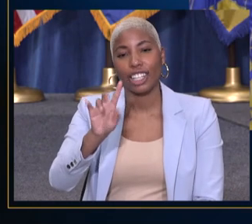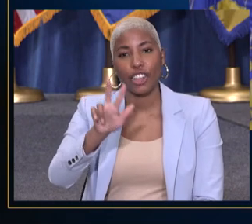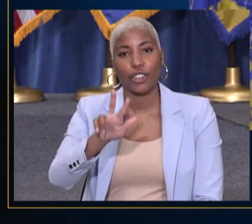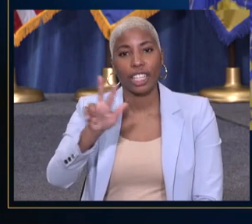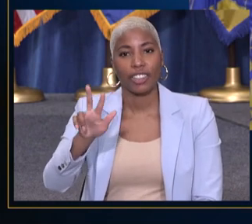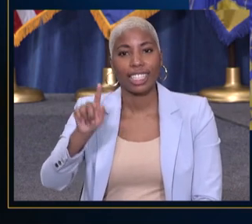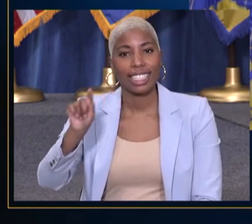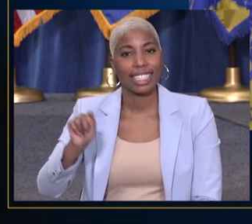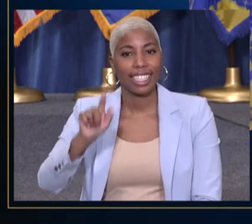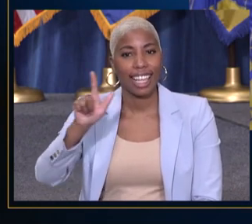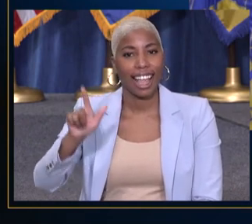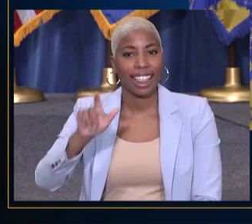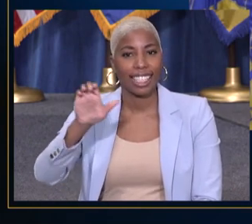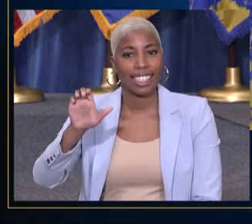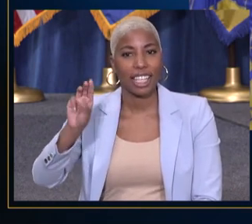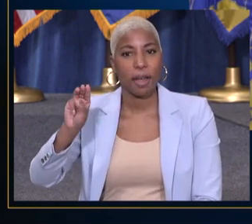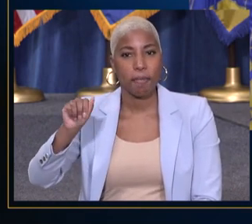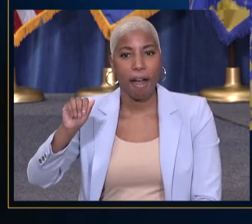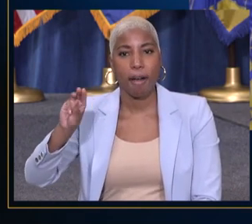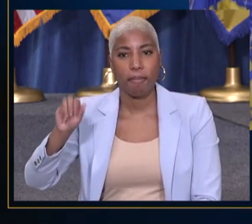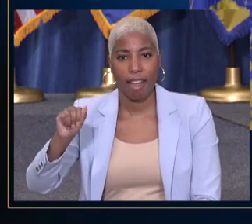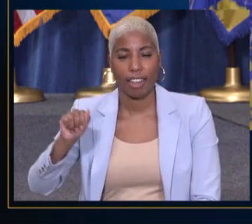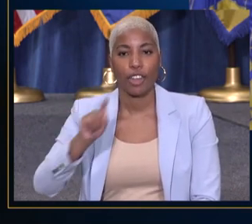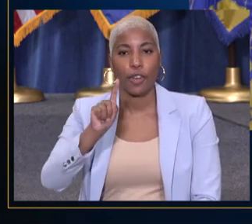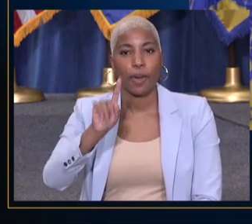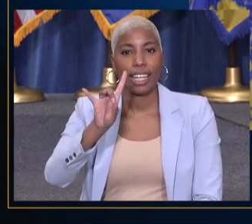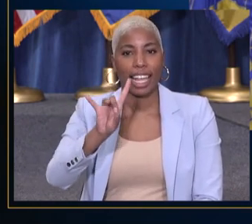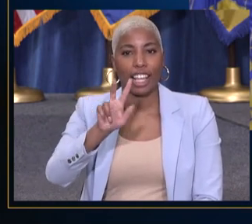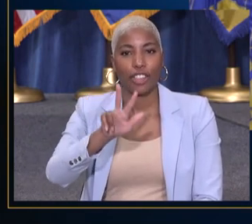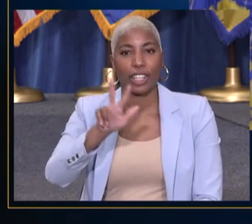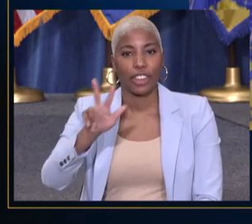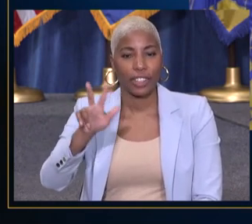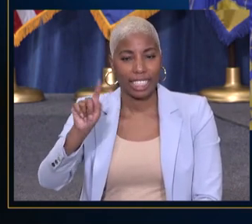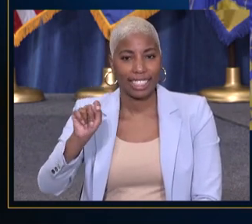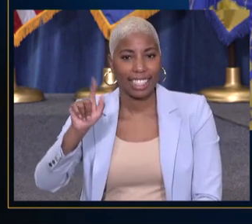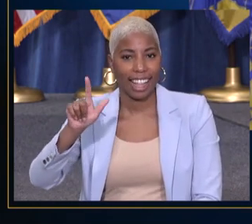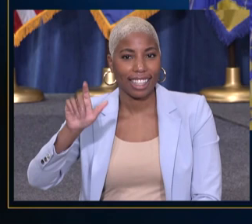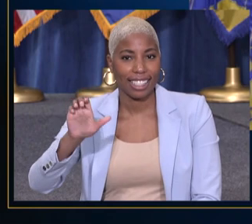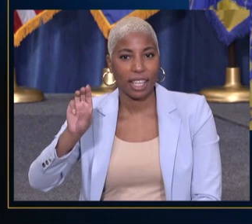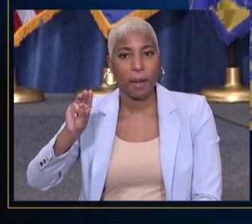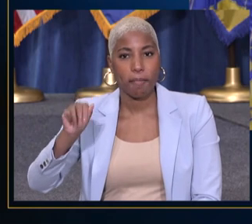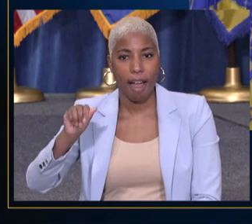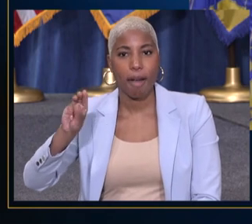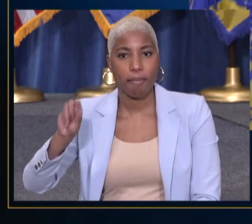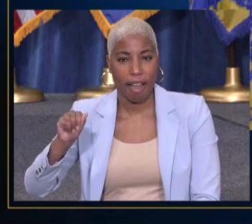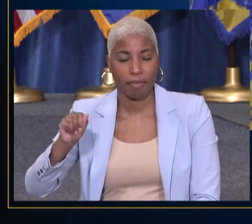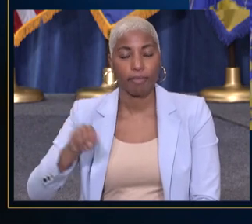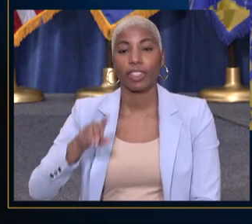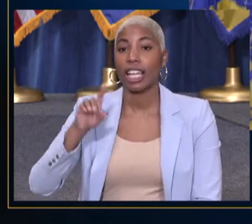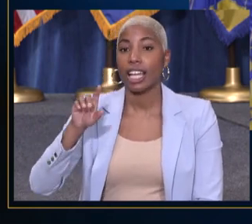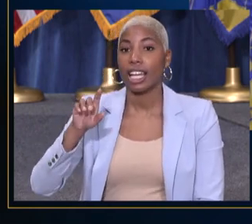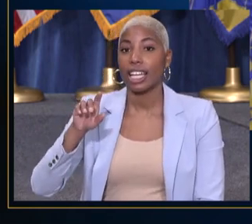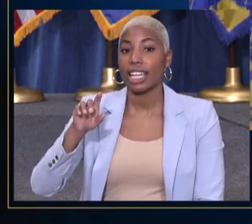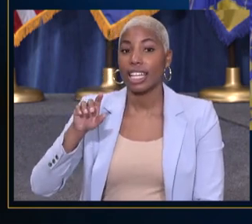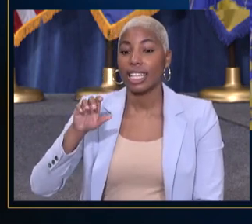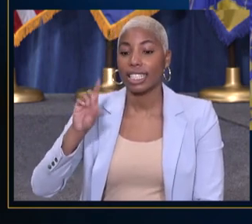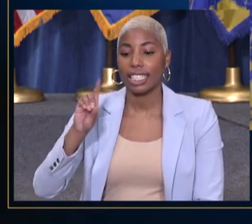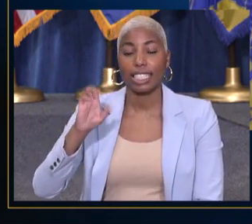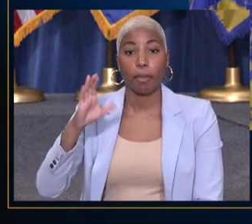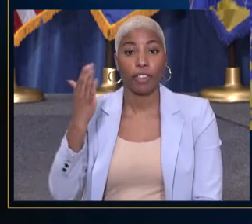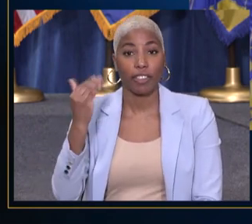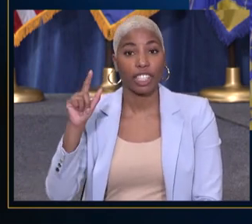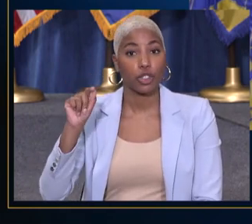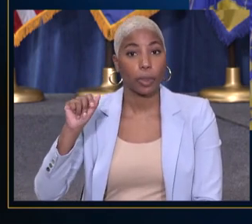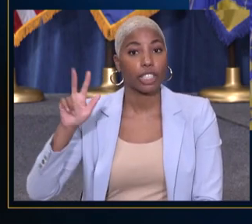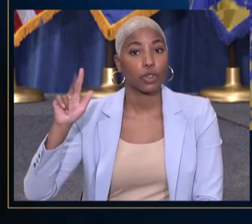1-833-TLC-MAMA. That's 1-833-TLC-MAMA. And on December 15, 2023, Health